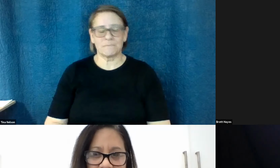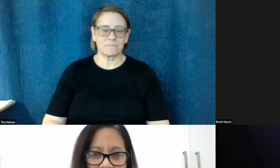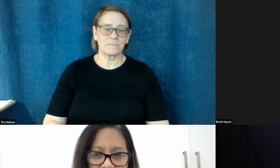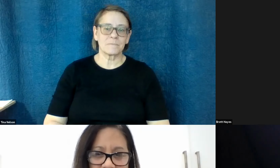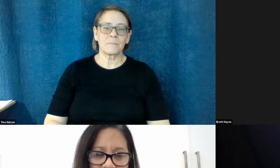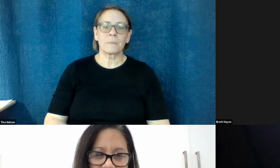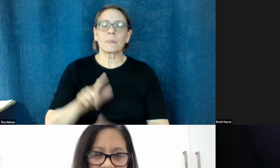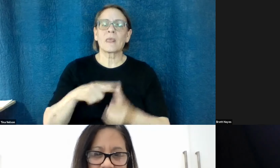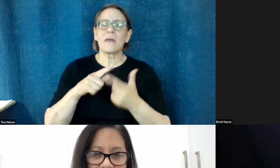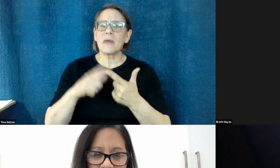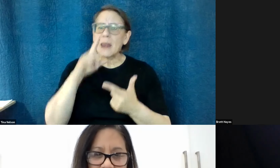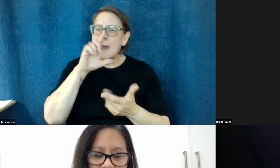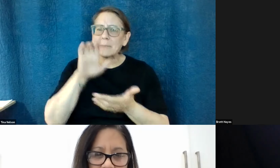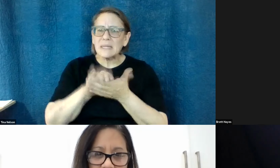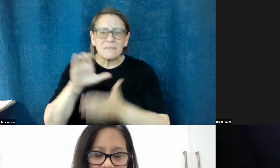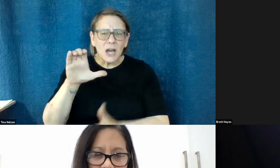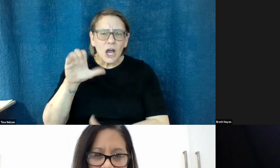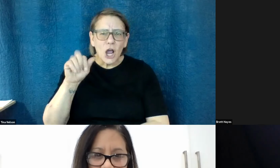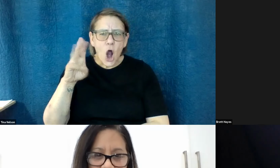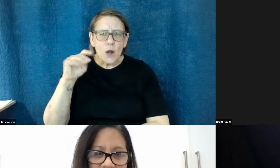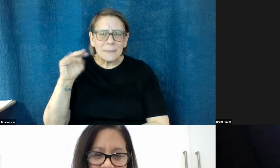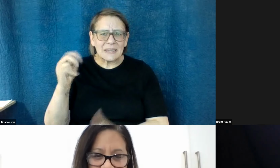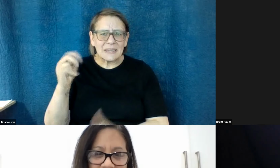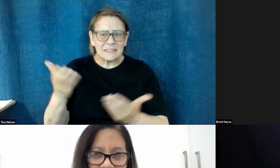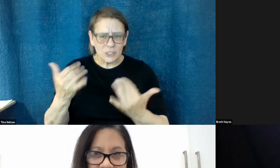And then I believe Carmen is also here today.